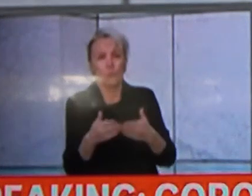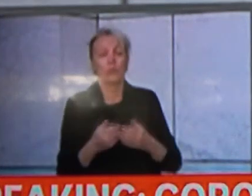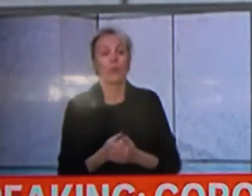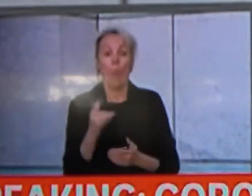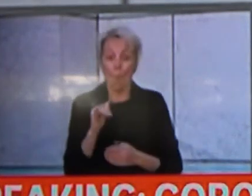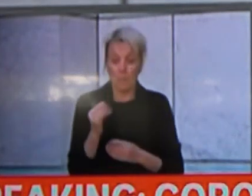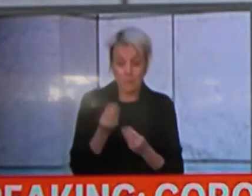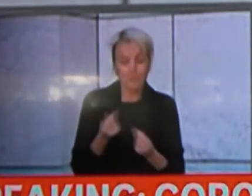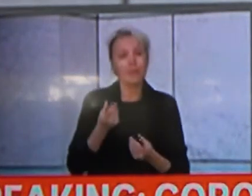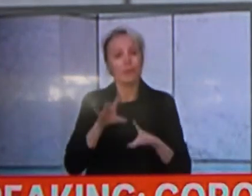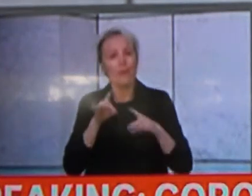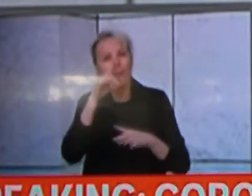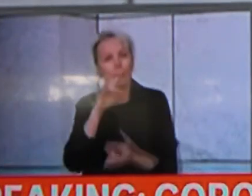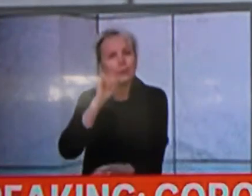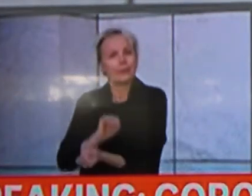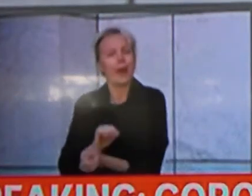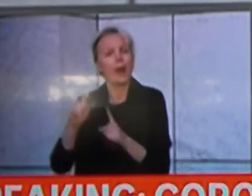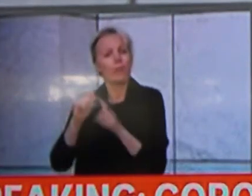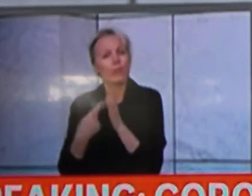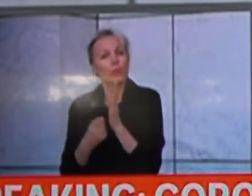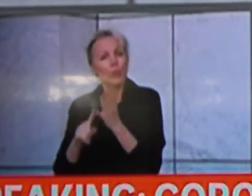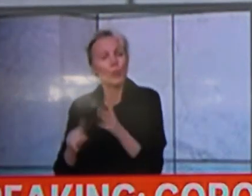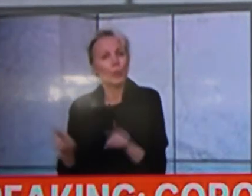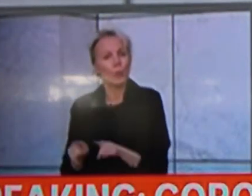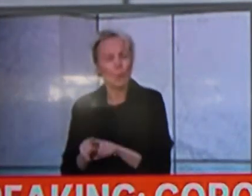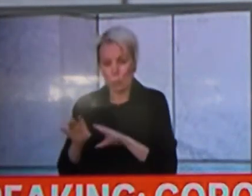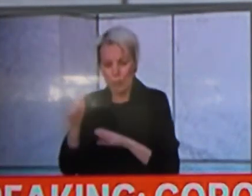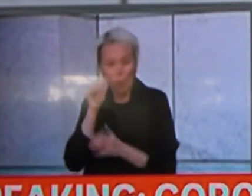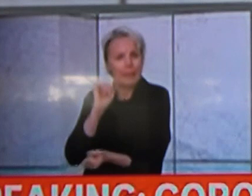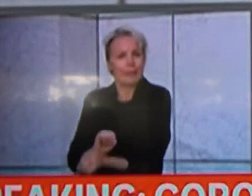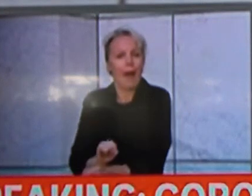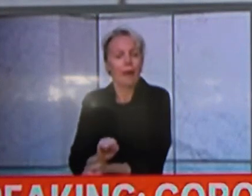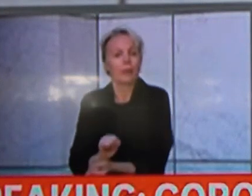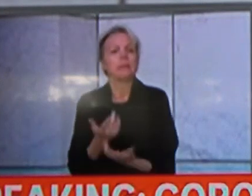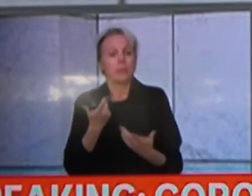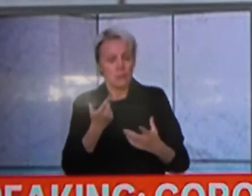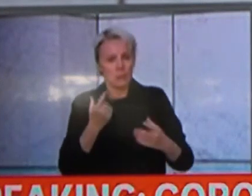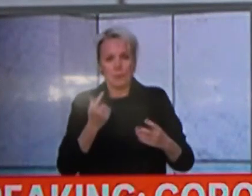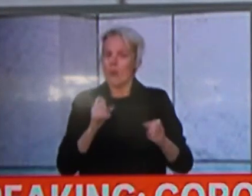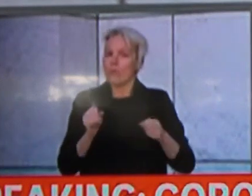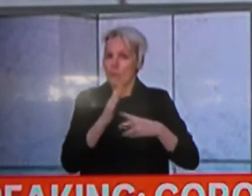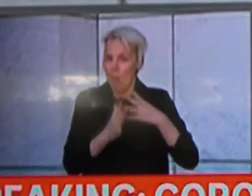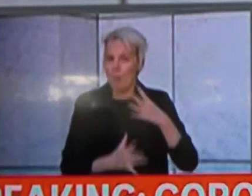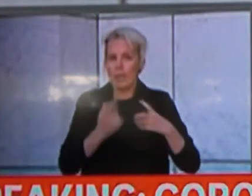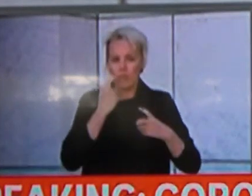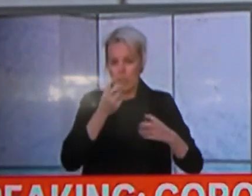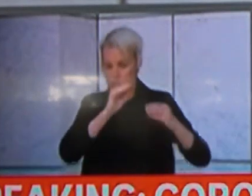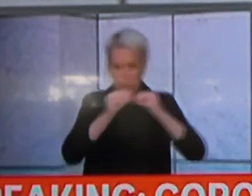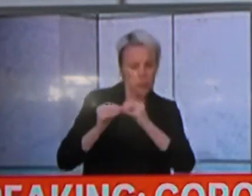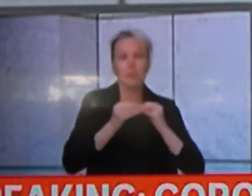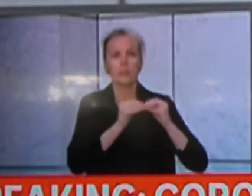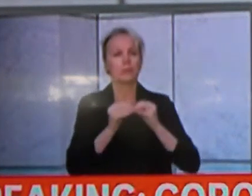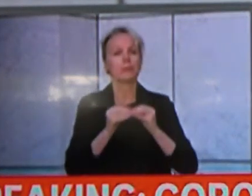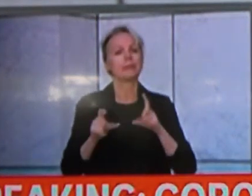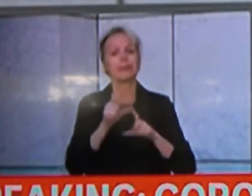Peru. Now, in terms of both of those groups, that is the priority of the Department of Foreign Affairs and Trade, and they are working on a range of measures